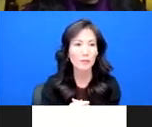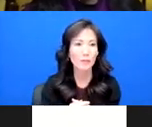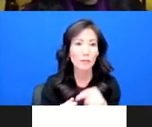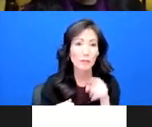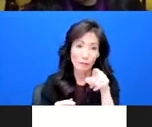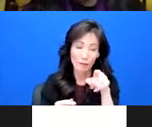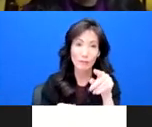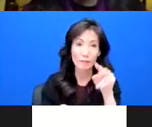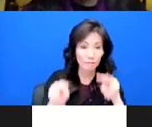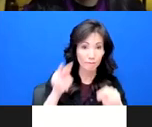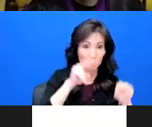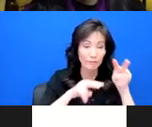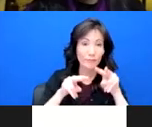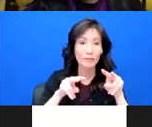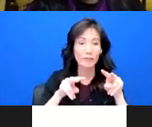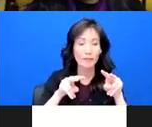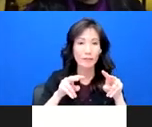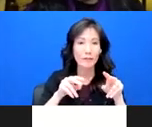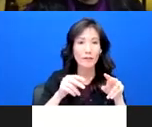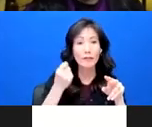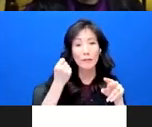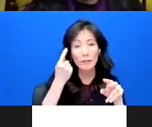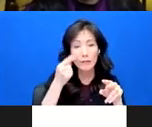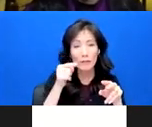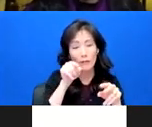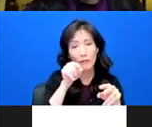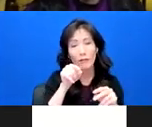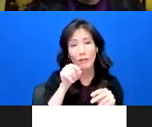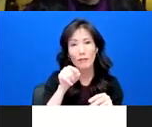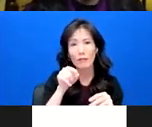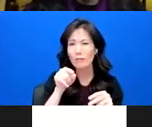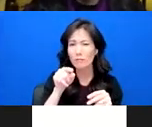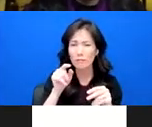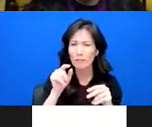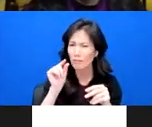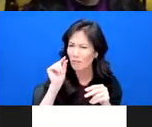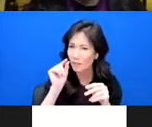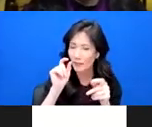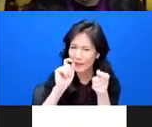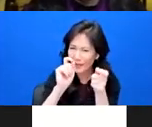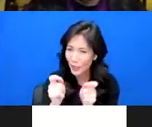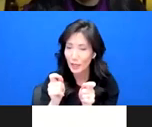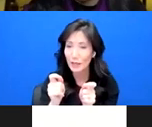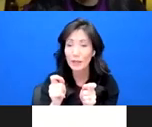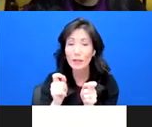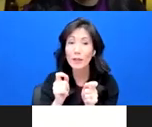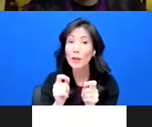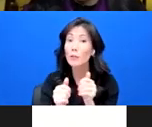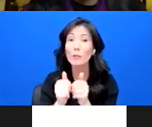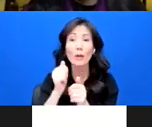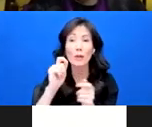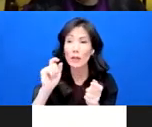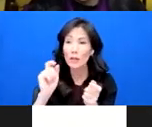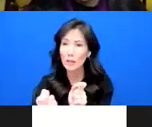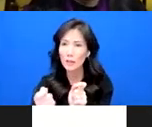see the overview here. Again, this one is minimal adjustments. We're going to see the biggest adjustment with